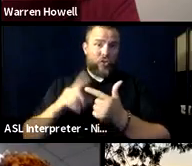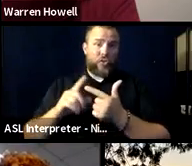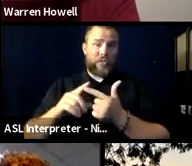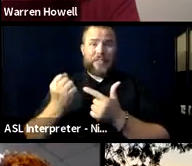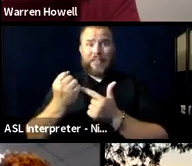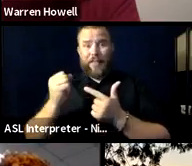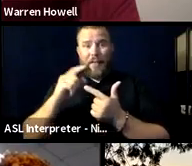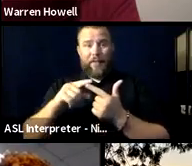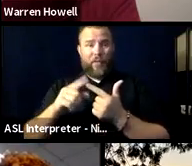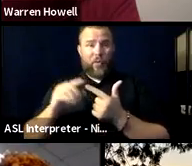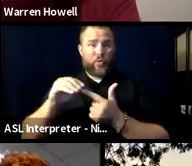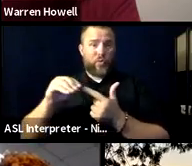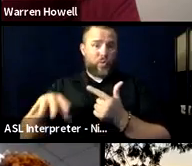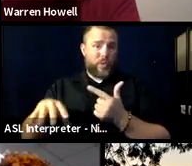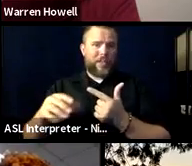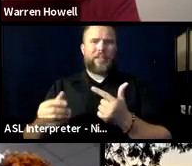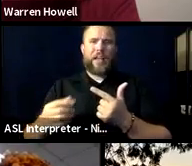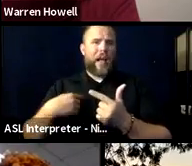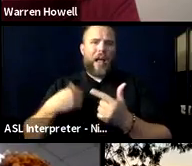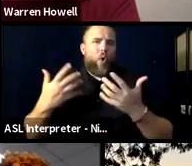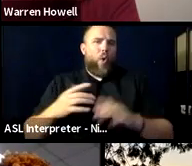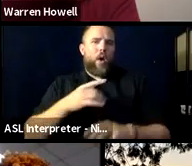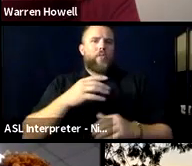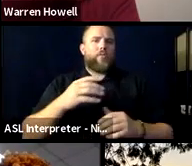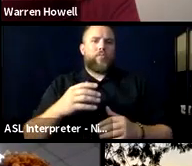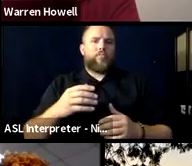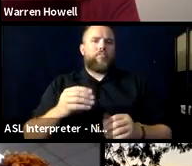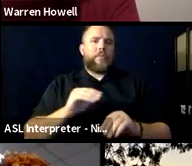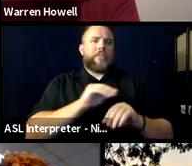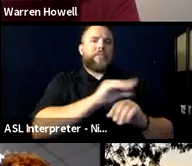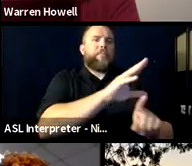risk, but I was just wondering how would